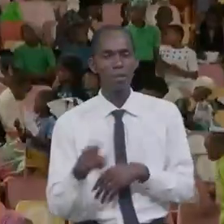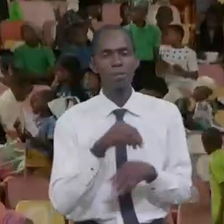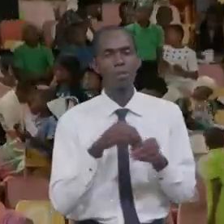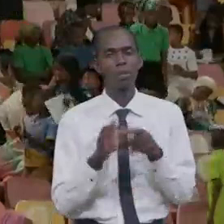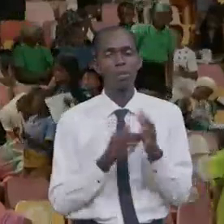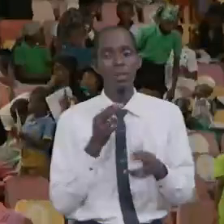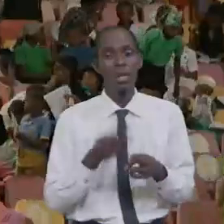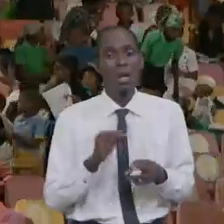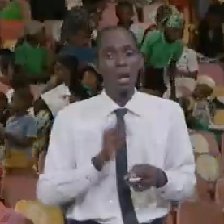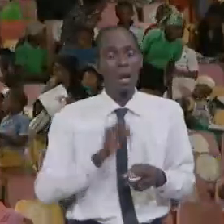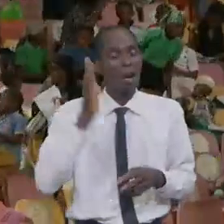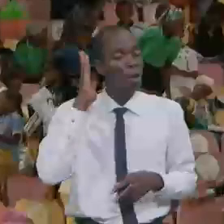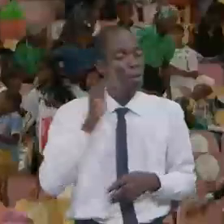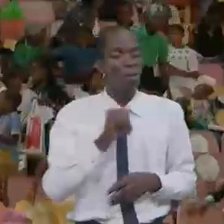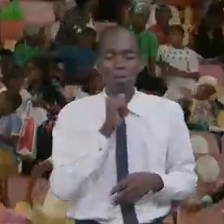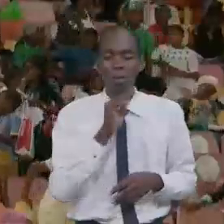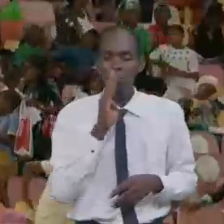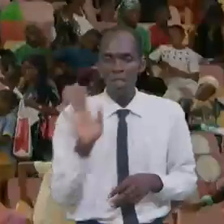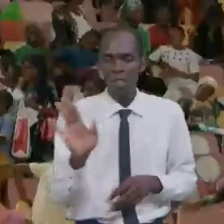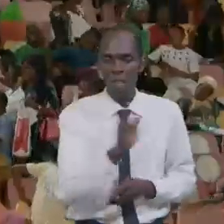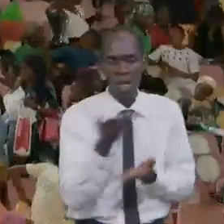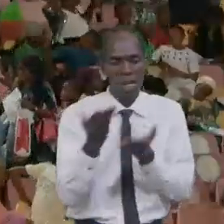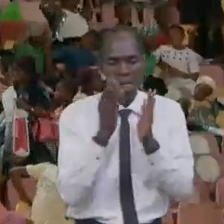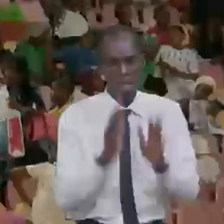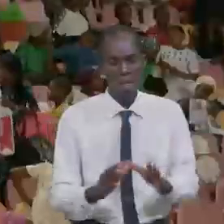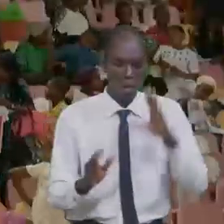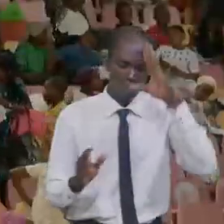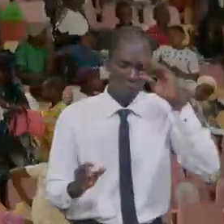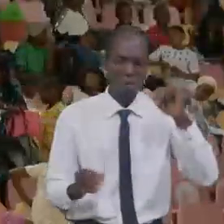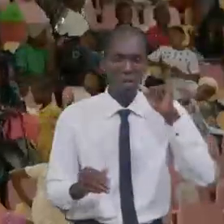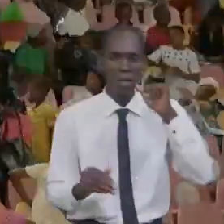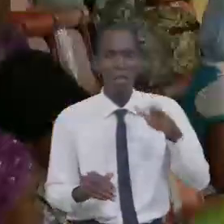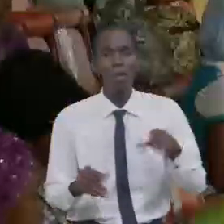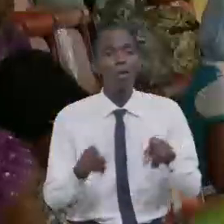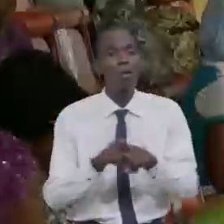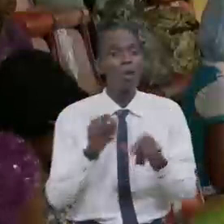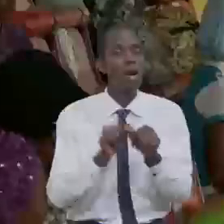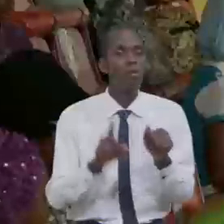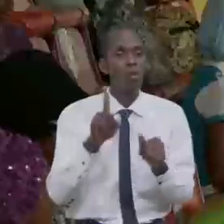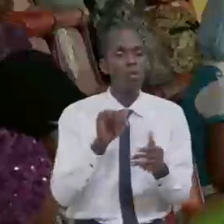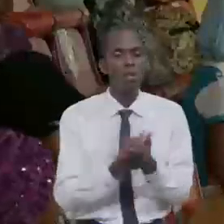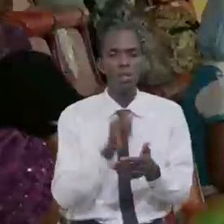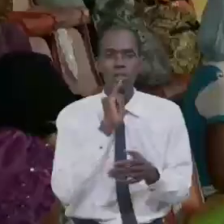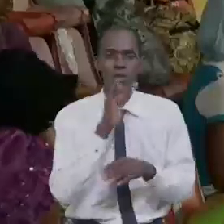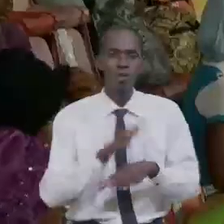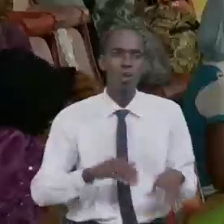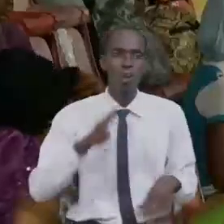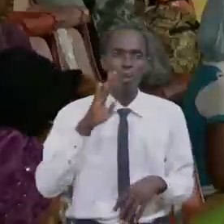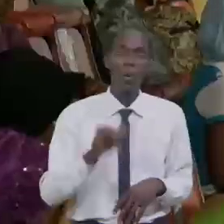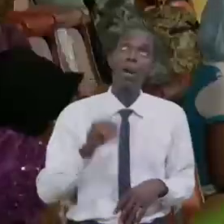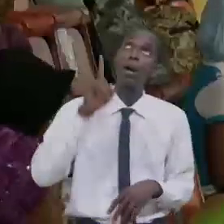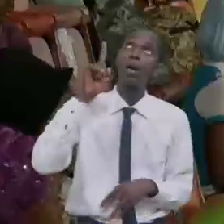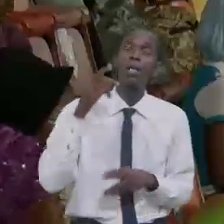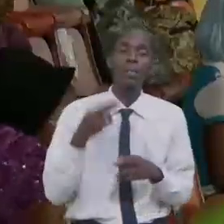boy, their errand girl. Even everyone that is called by my name, for